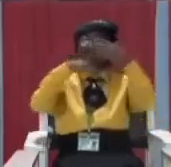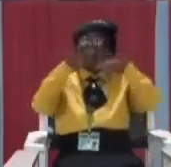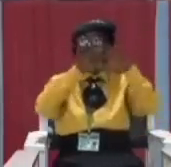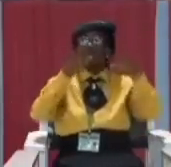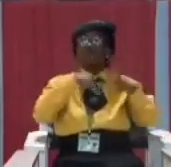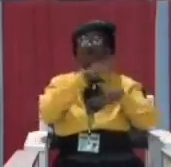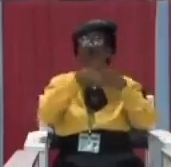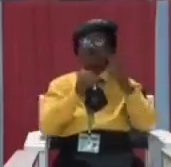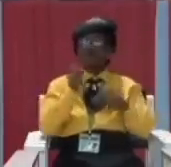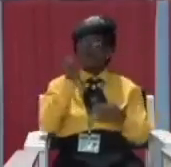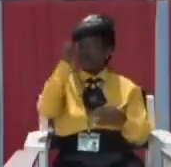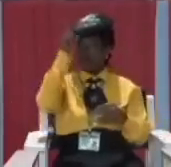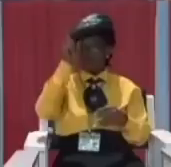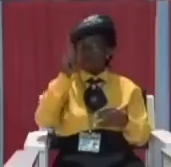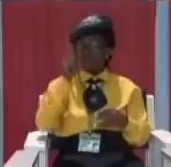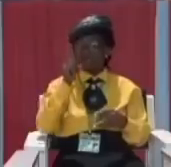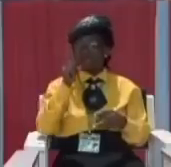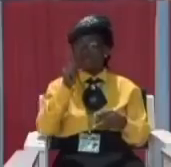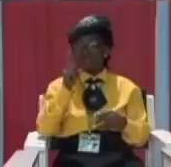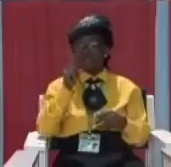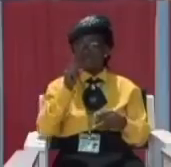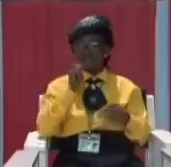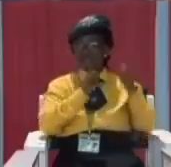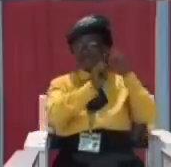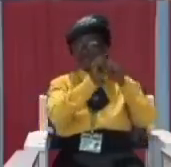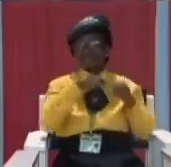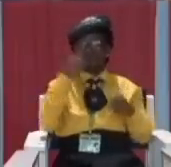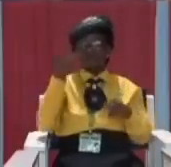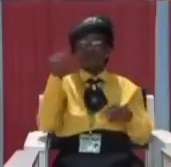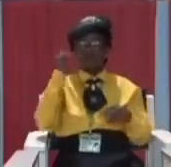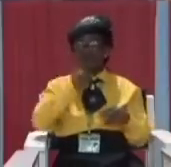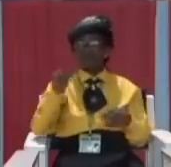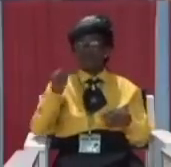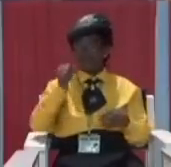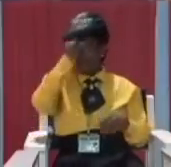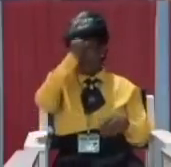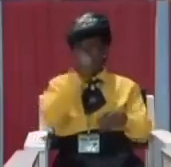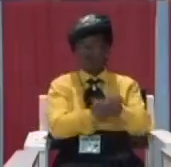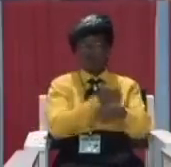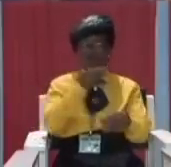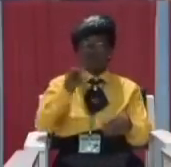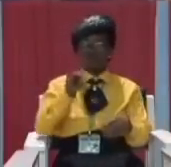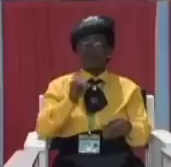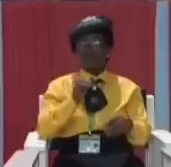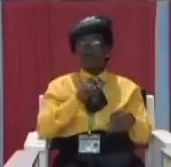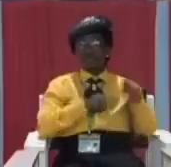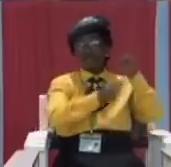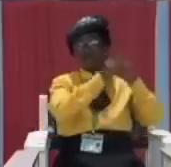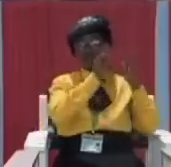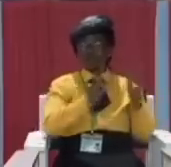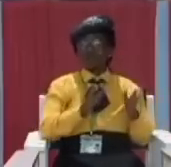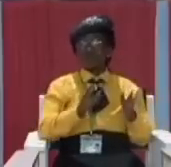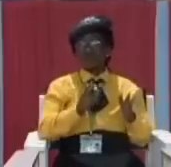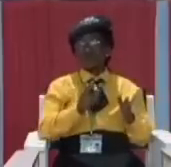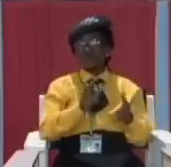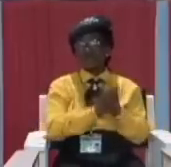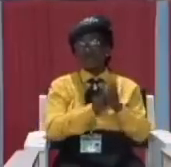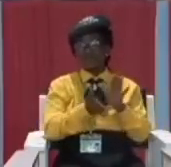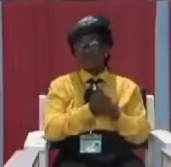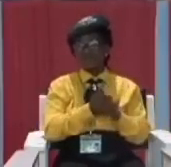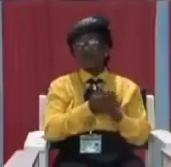Elisha, who was a son of a prophet, became the prophet.